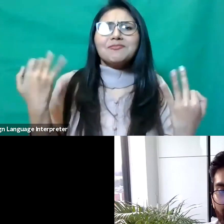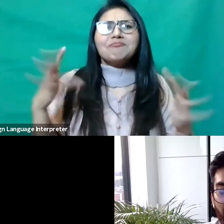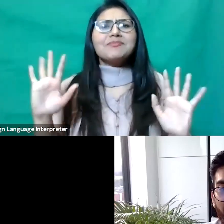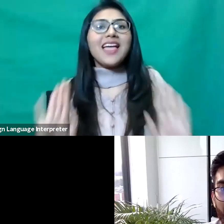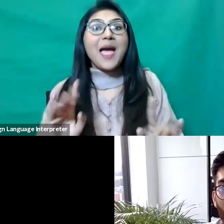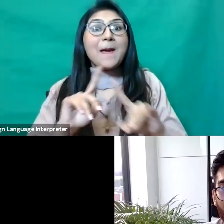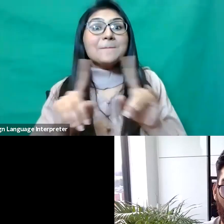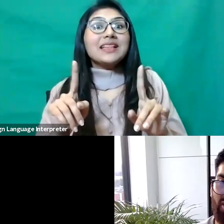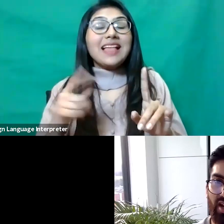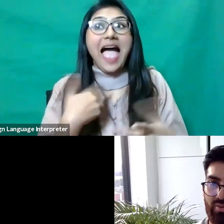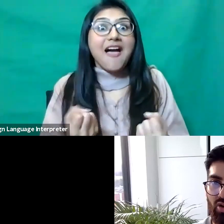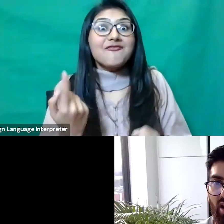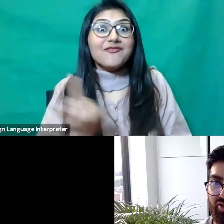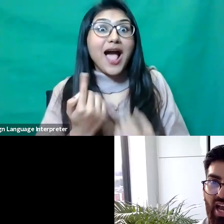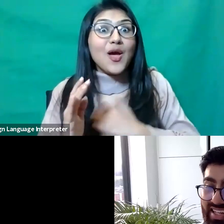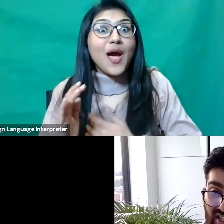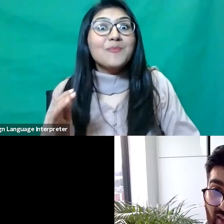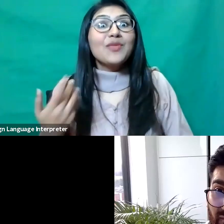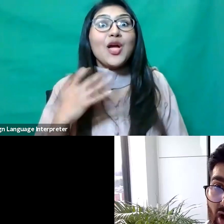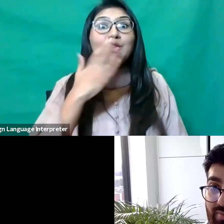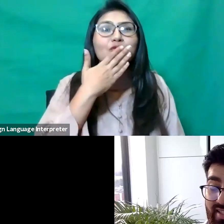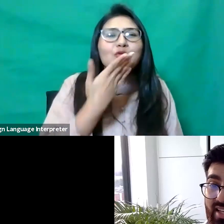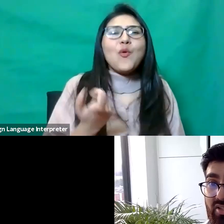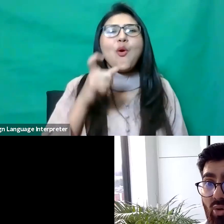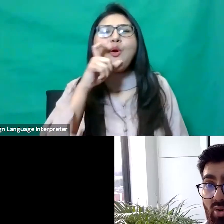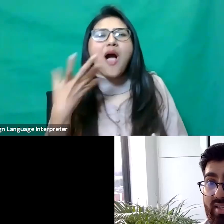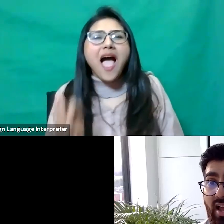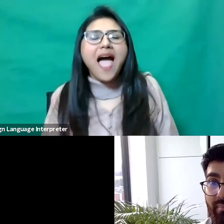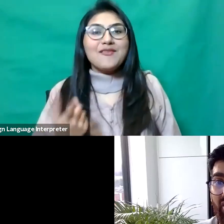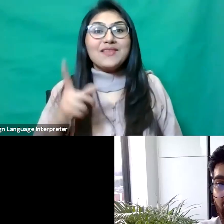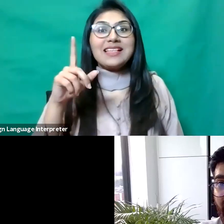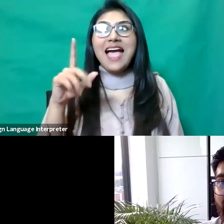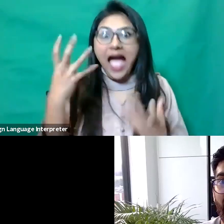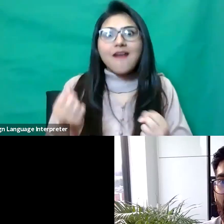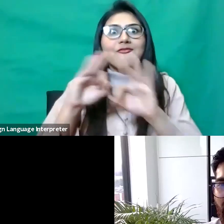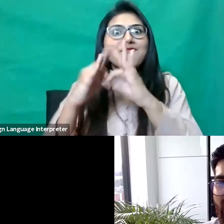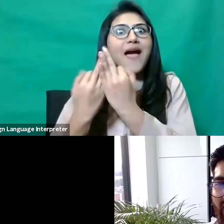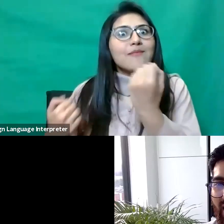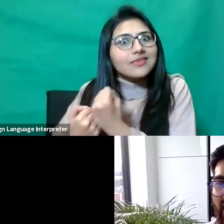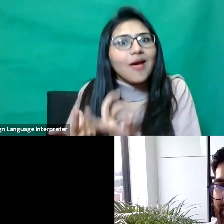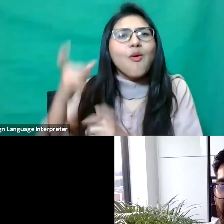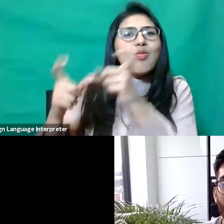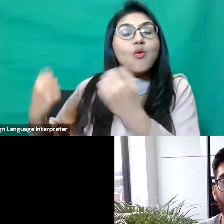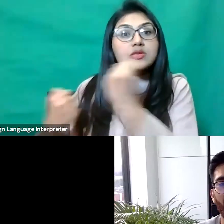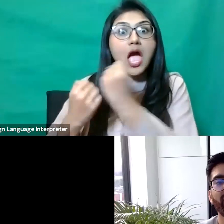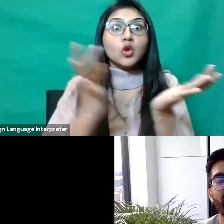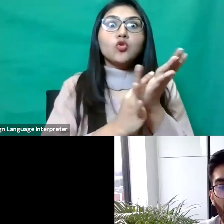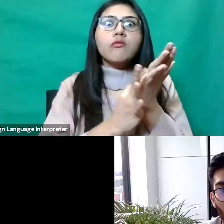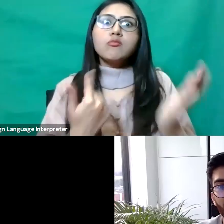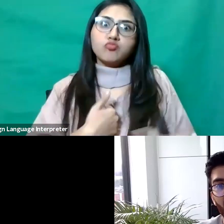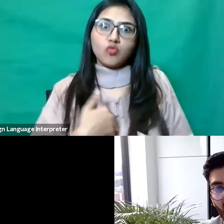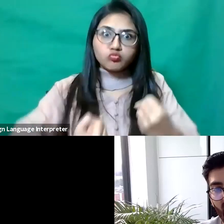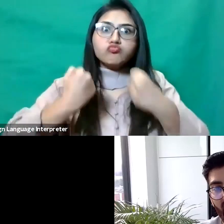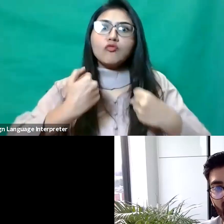lot of independence because in school and college you had this 100% support, but in university you just have like independent